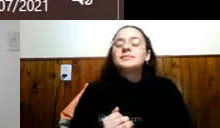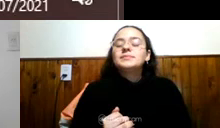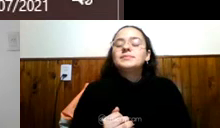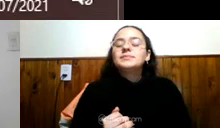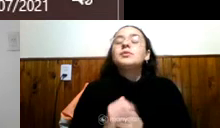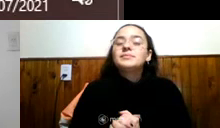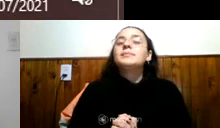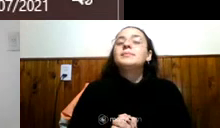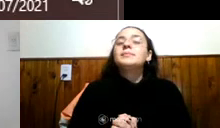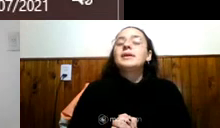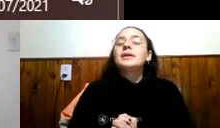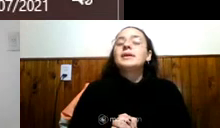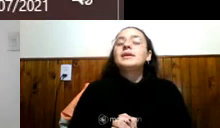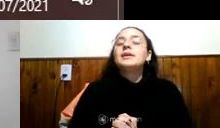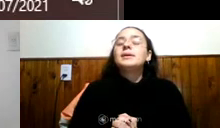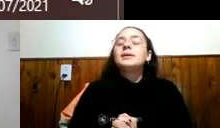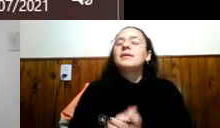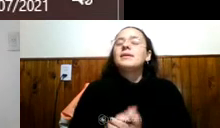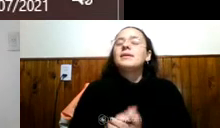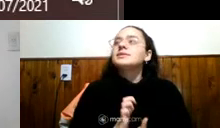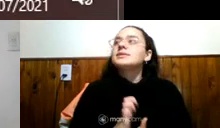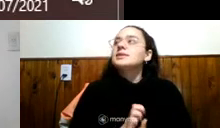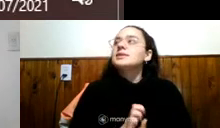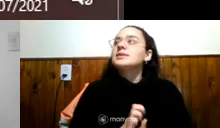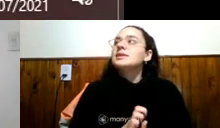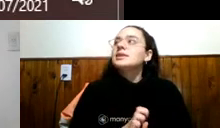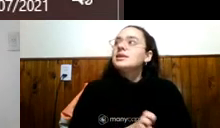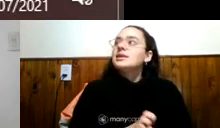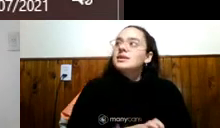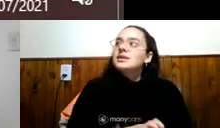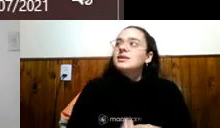be very,